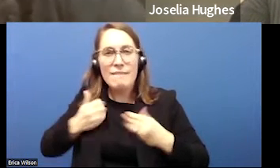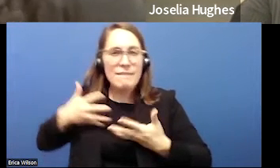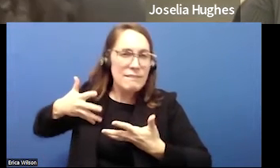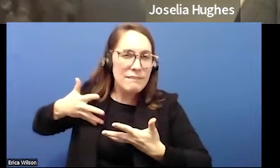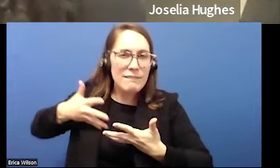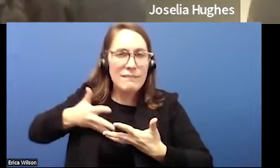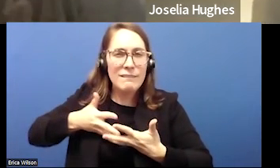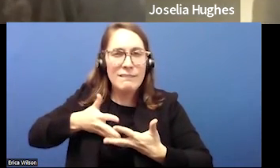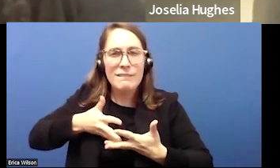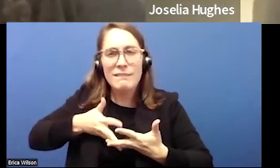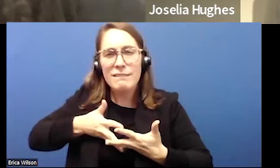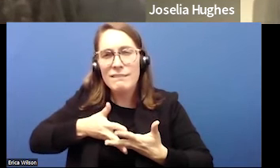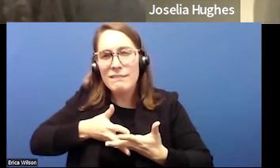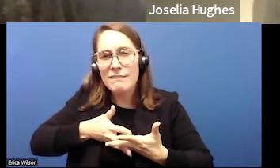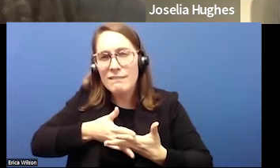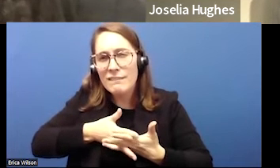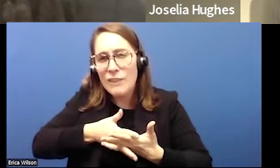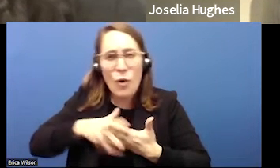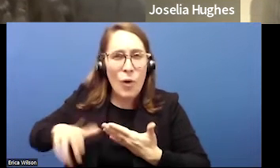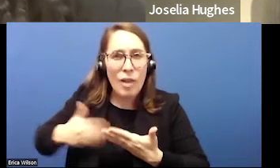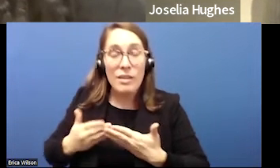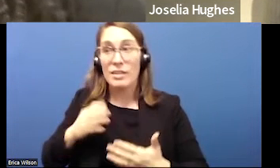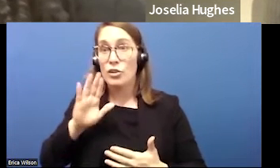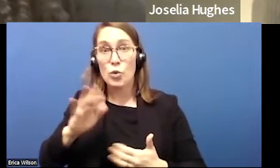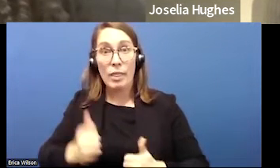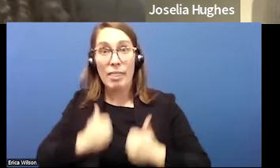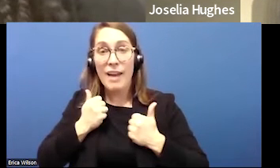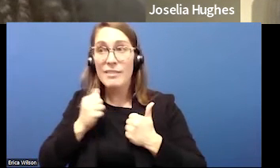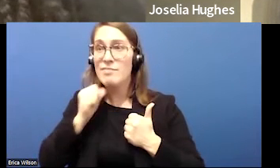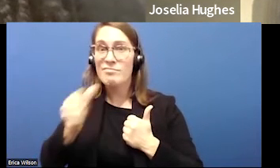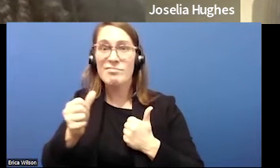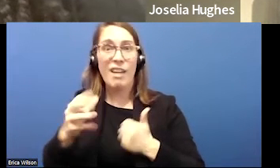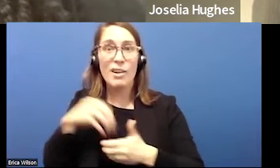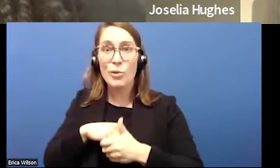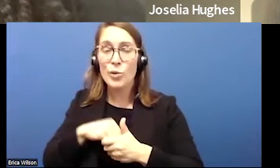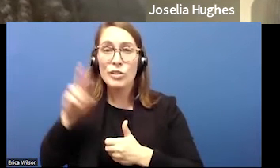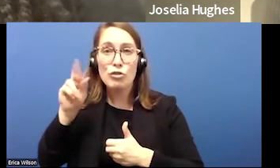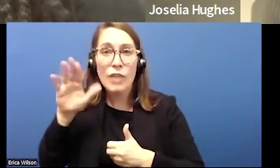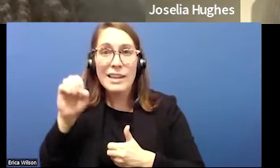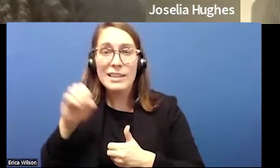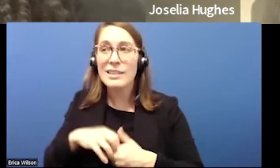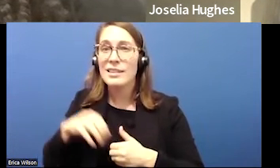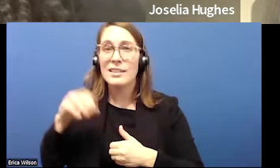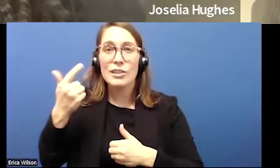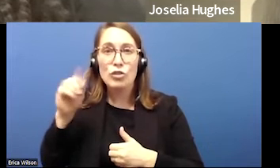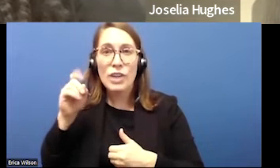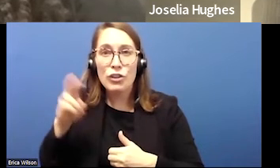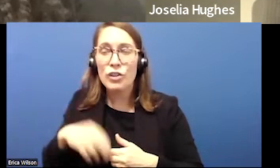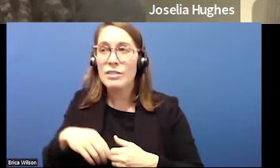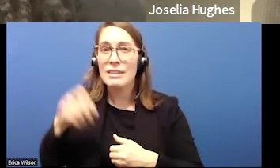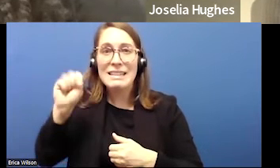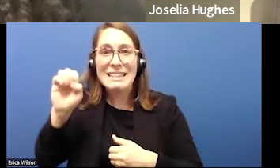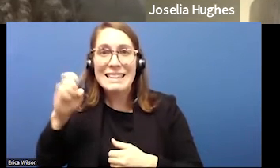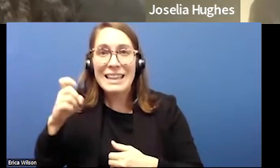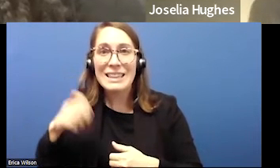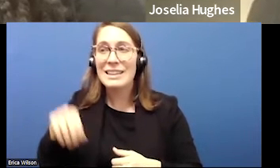If your life doesn't look that way, if your life doesn't take into consideration race and class and gender and sex and